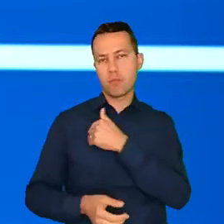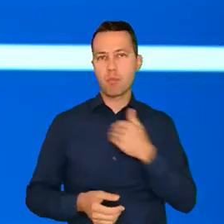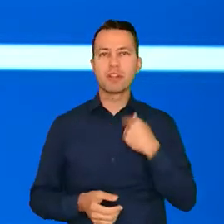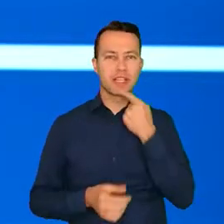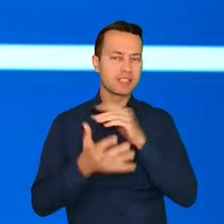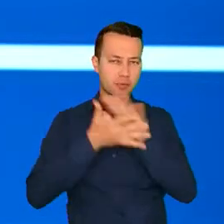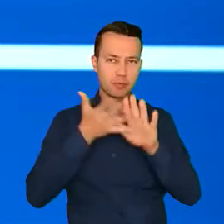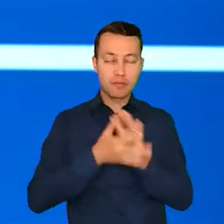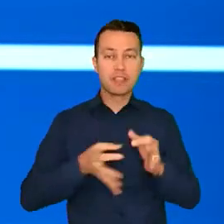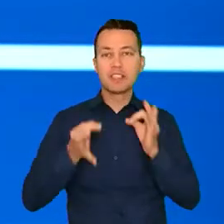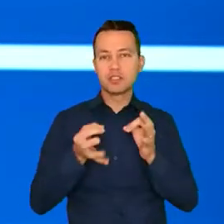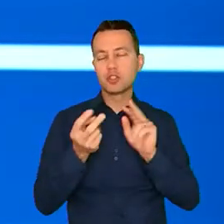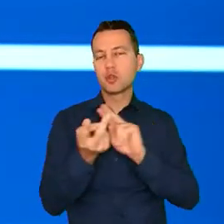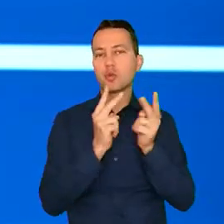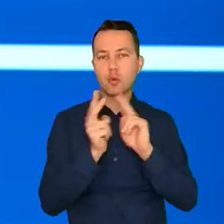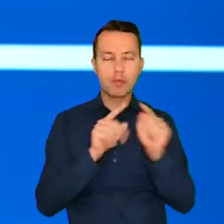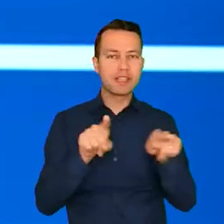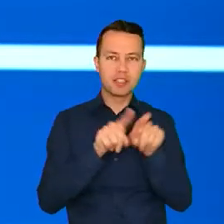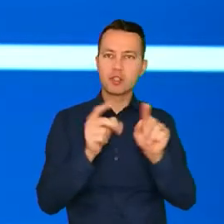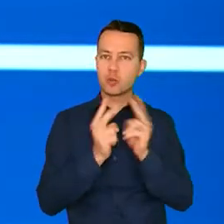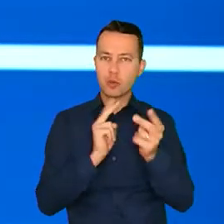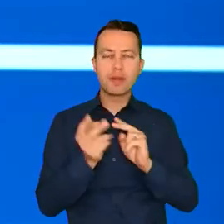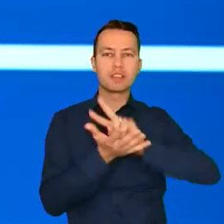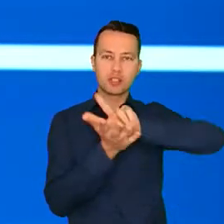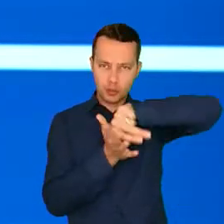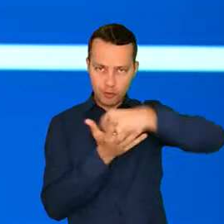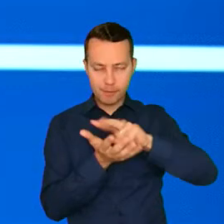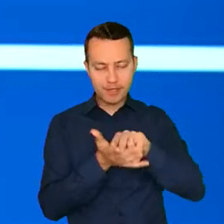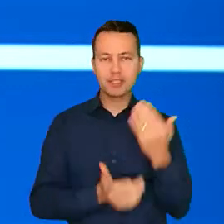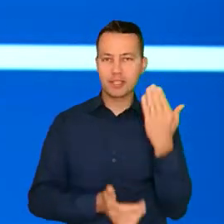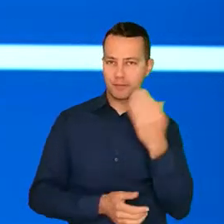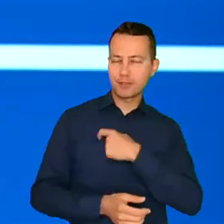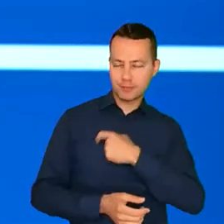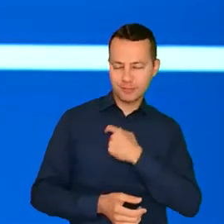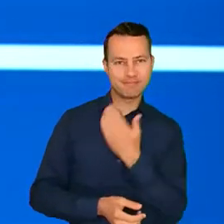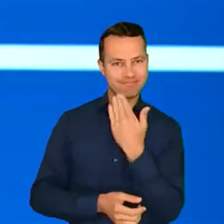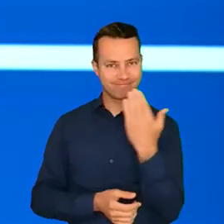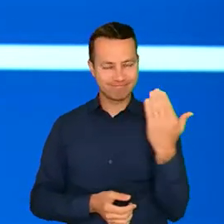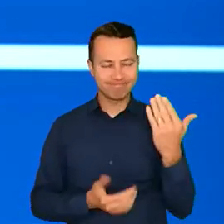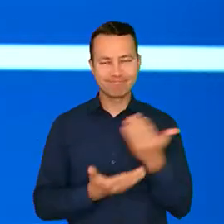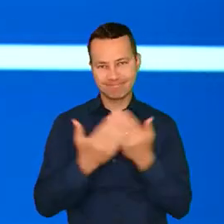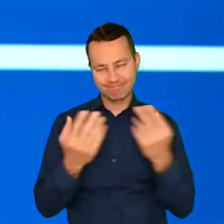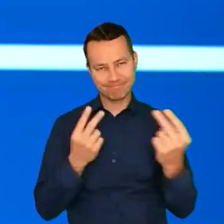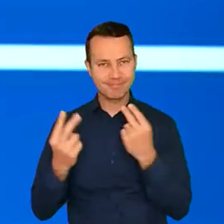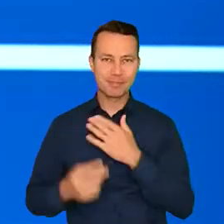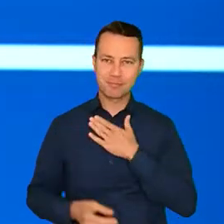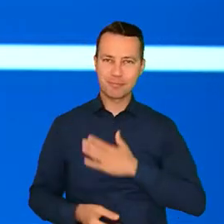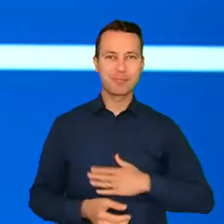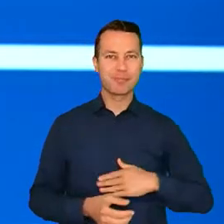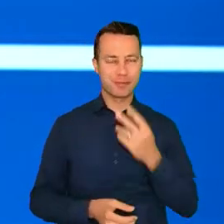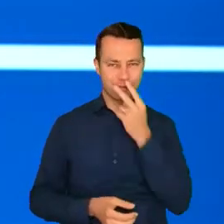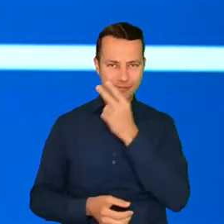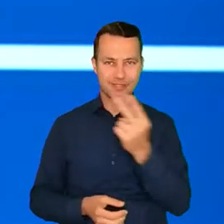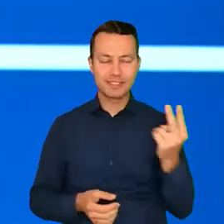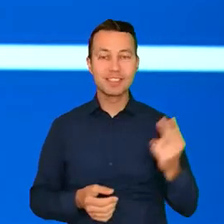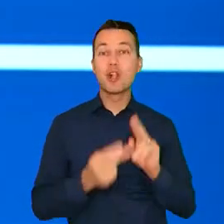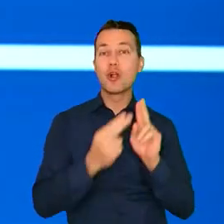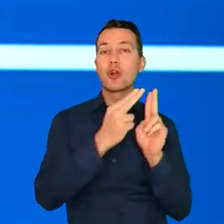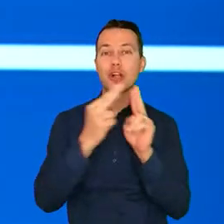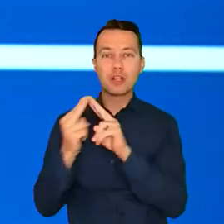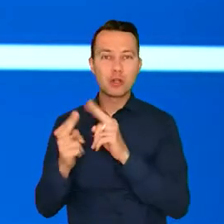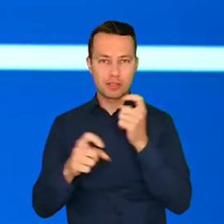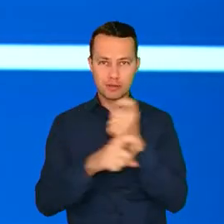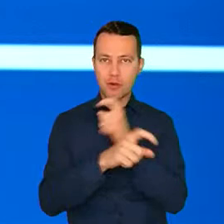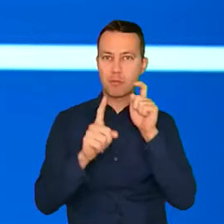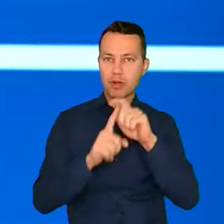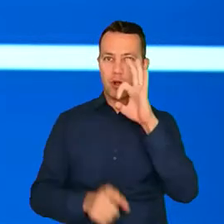program, Accessibility Plus, all our events are translated into sign language,